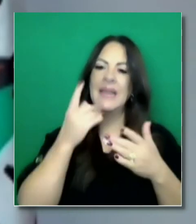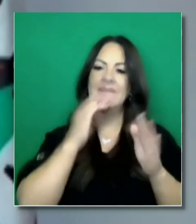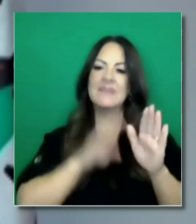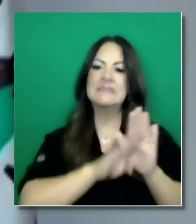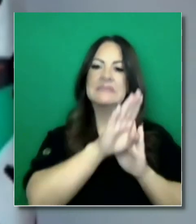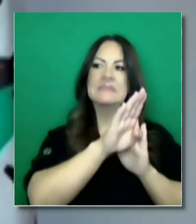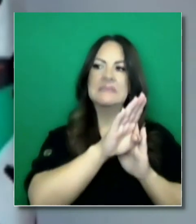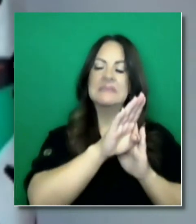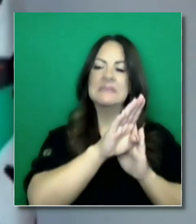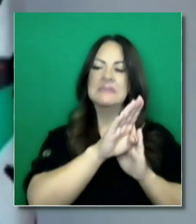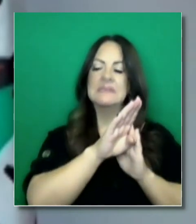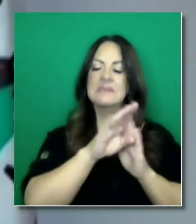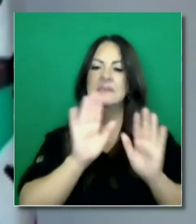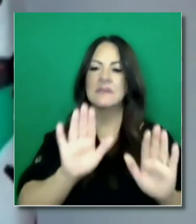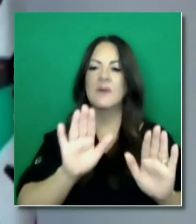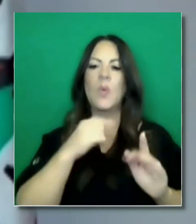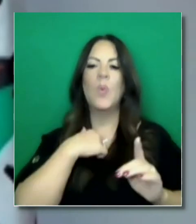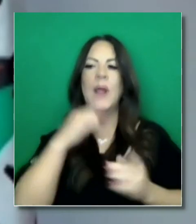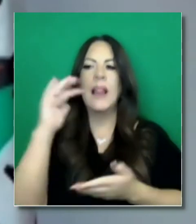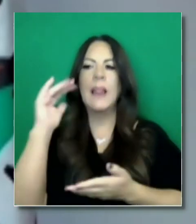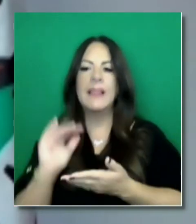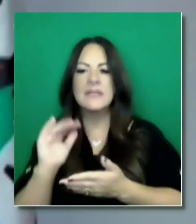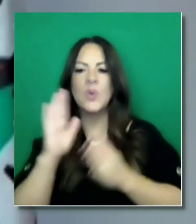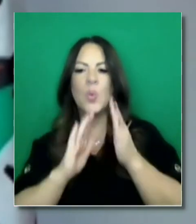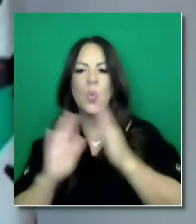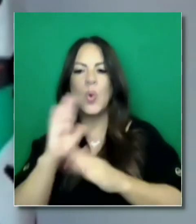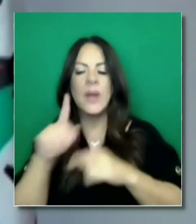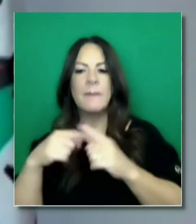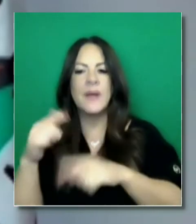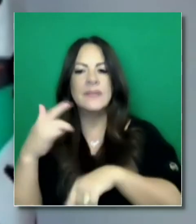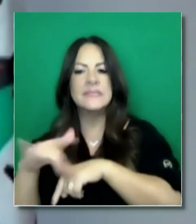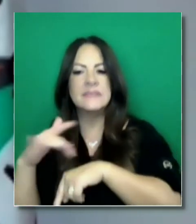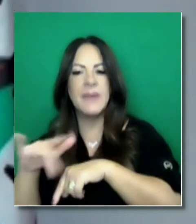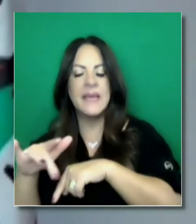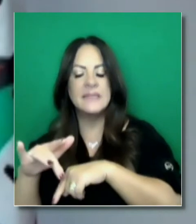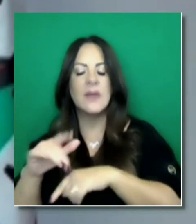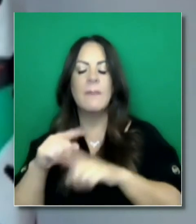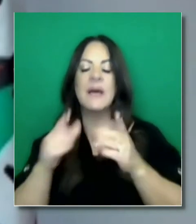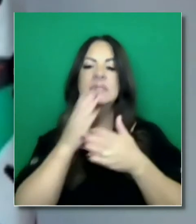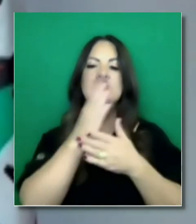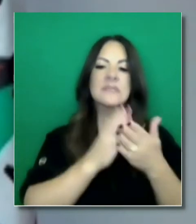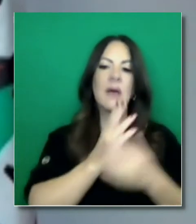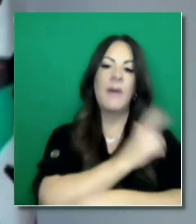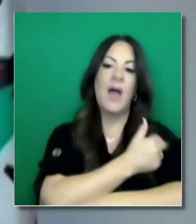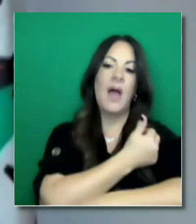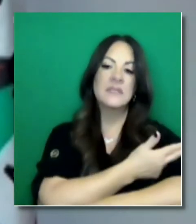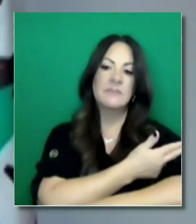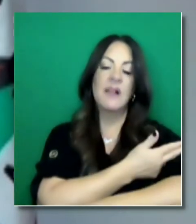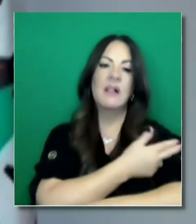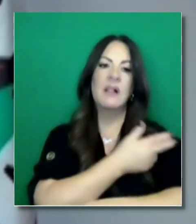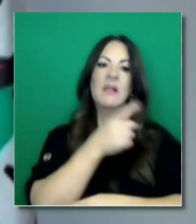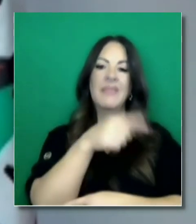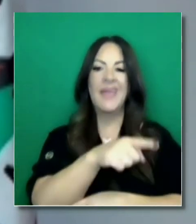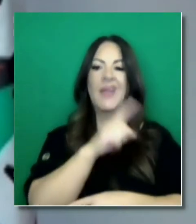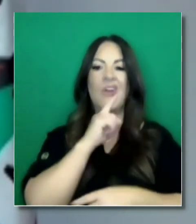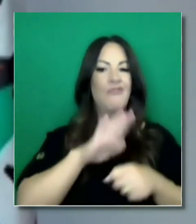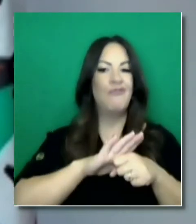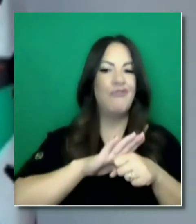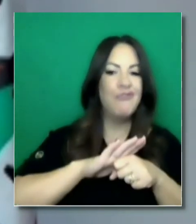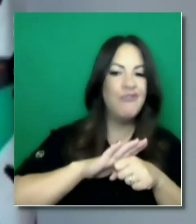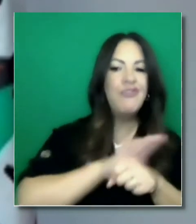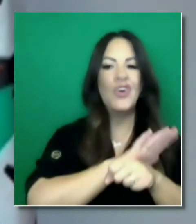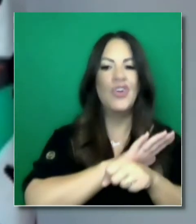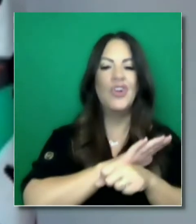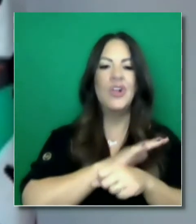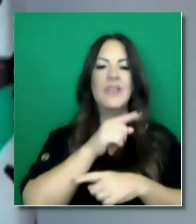space in some of our facilities, although it's true, some hospitals are using every inch and area of space to take